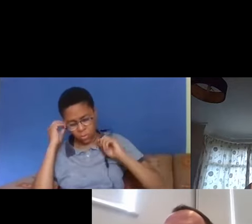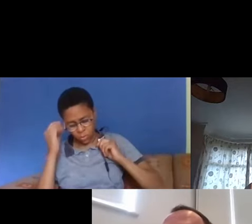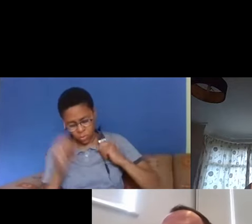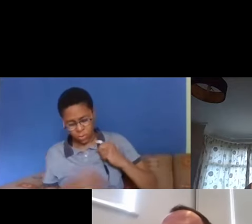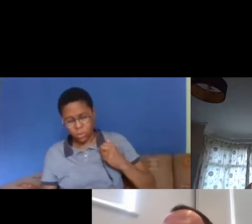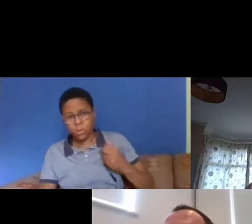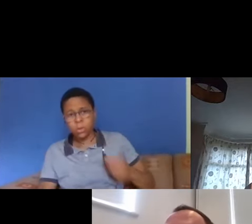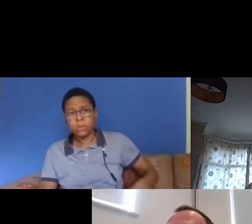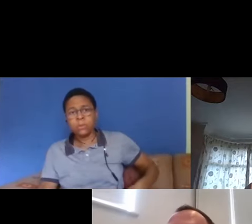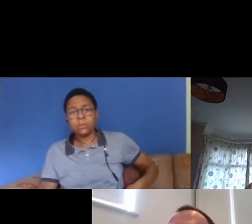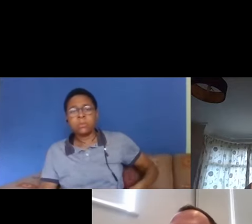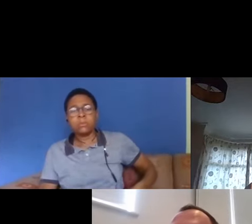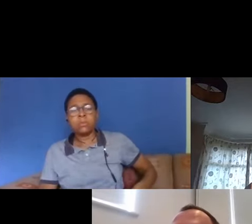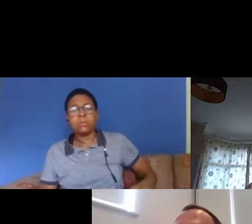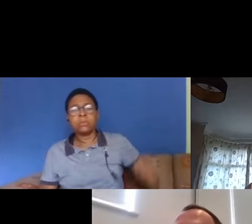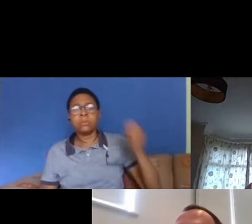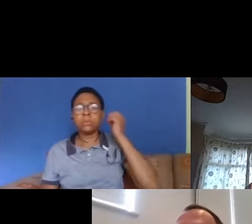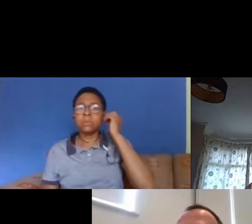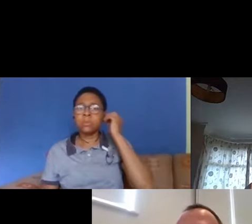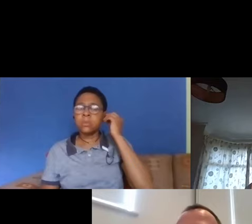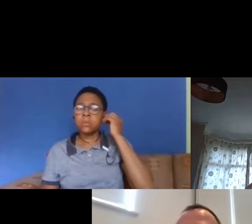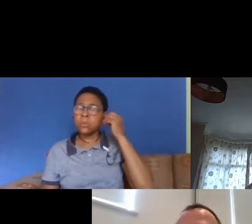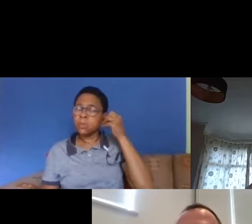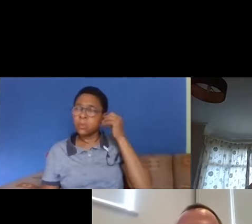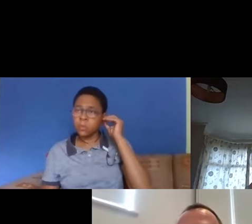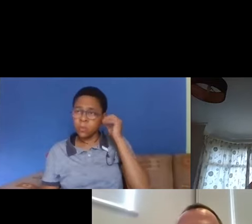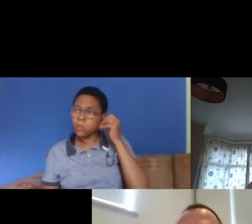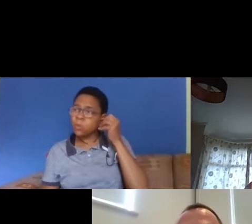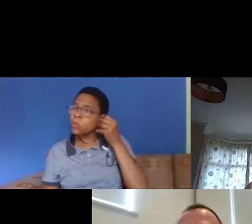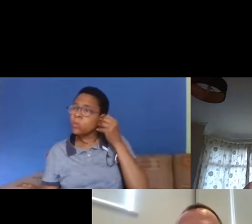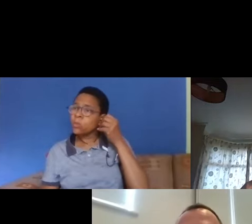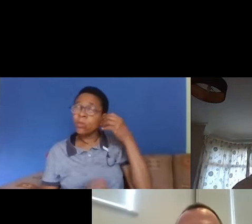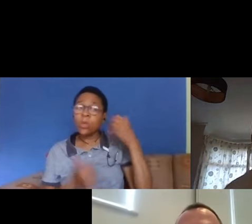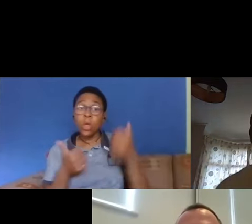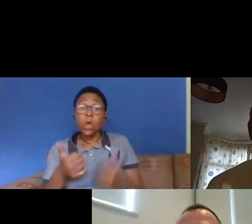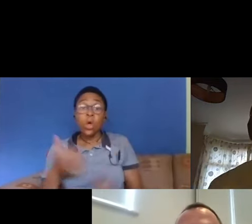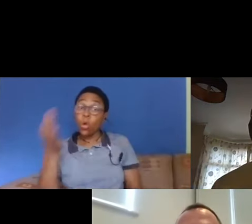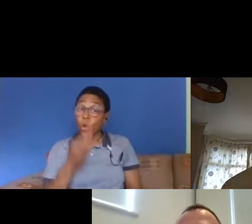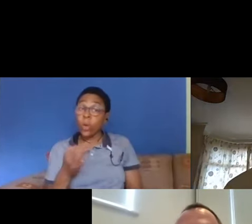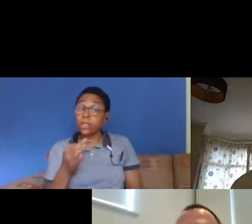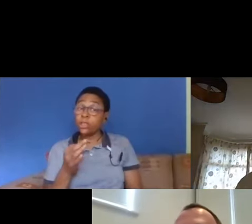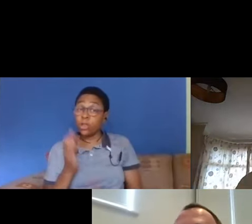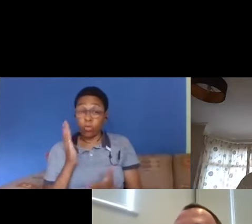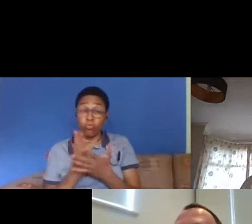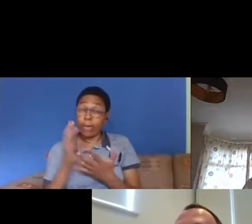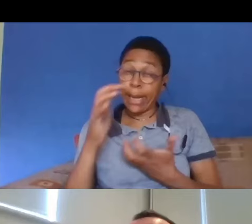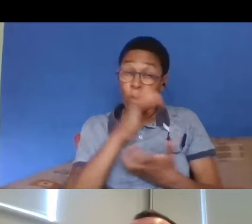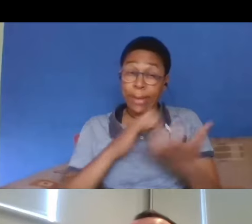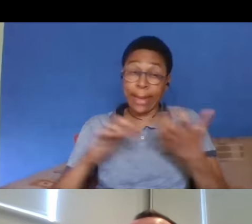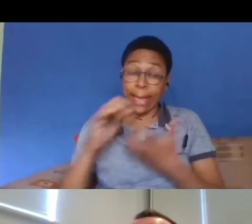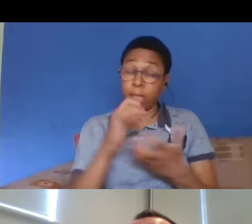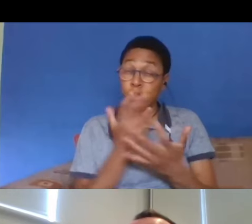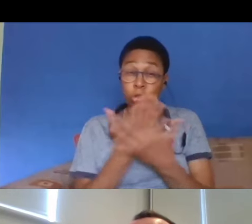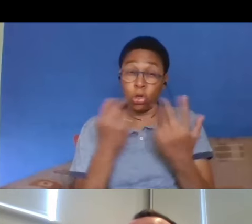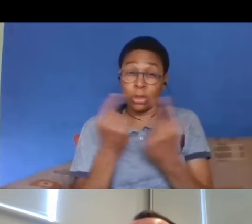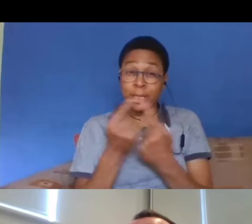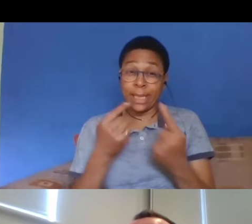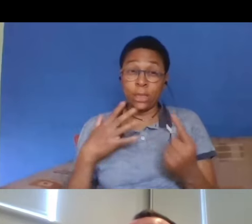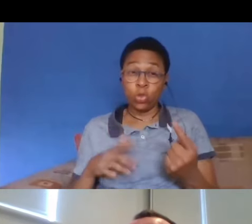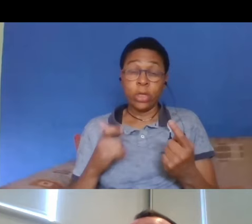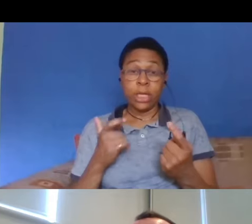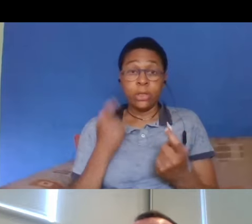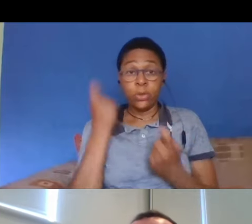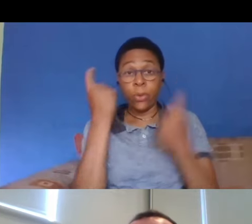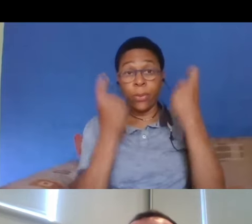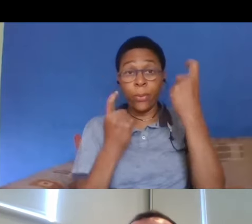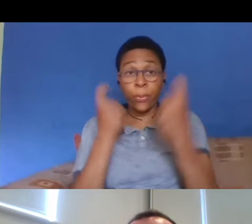Yeah, so that's a very good question, quite a complicated question to answer, because there's lots of different things to take into consideration.